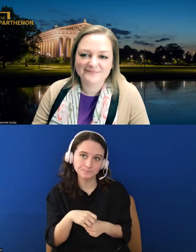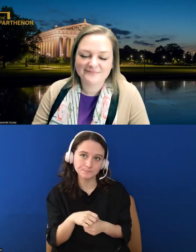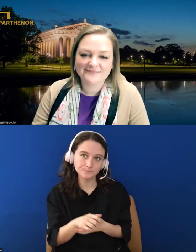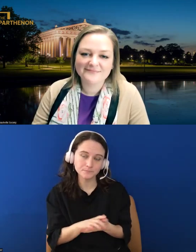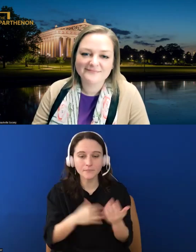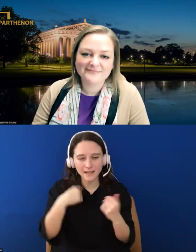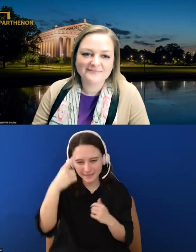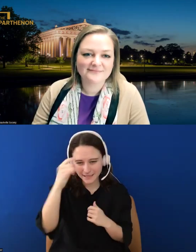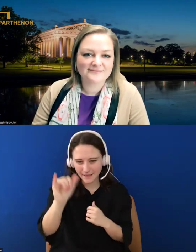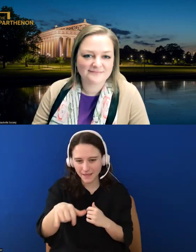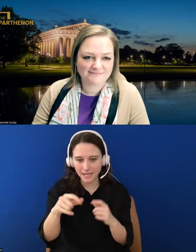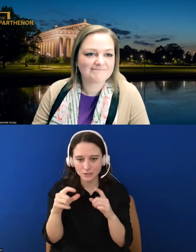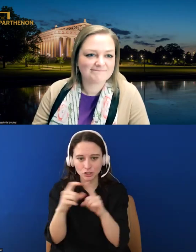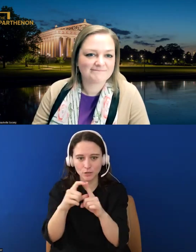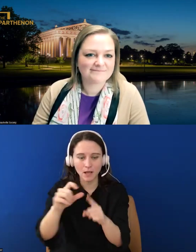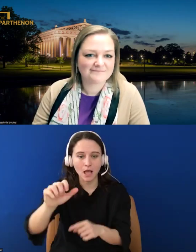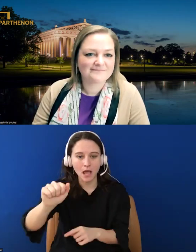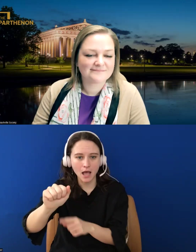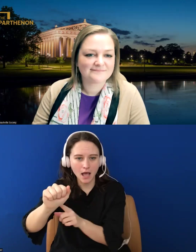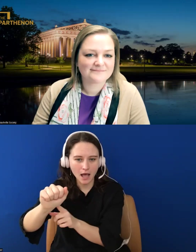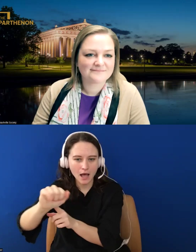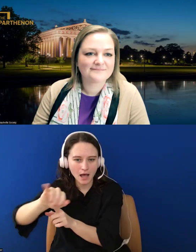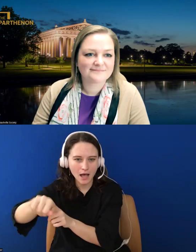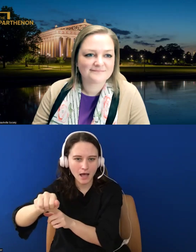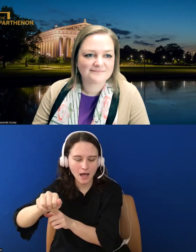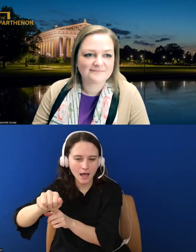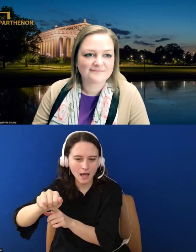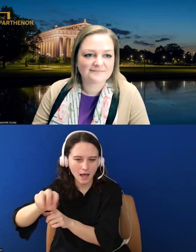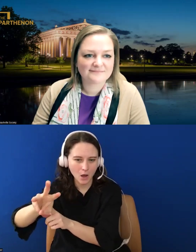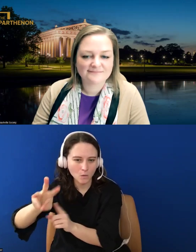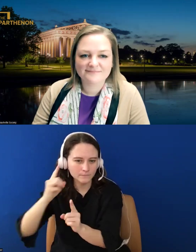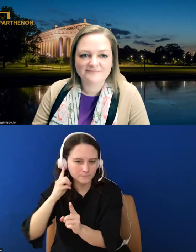I think the term ahau is evidence of that.